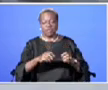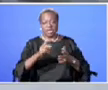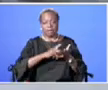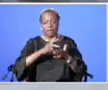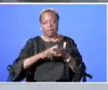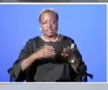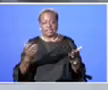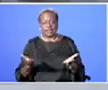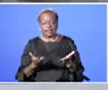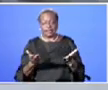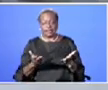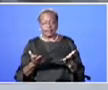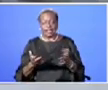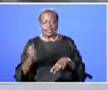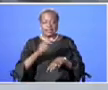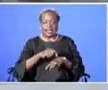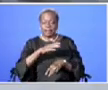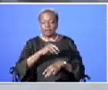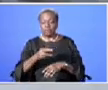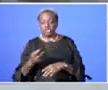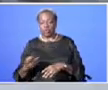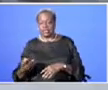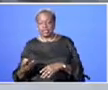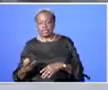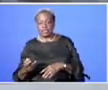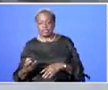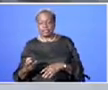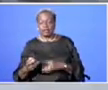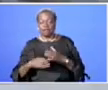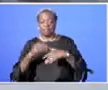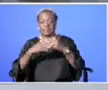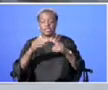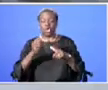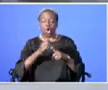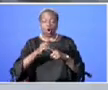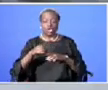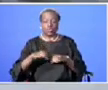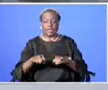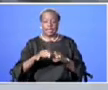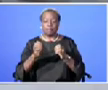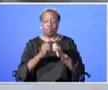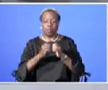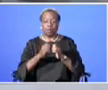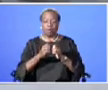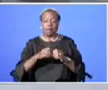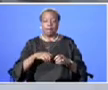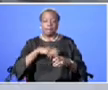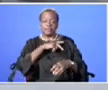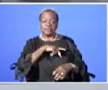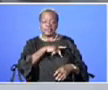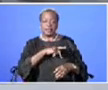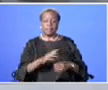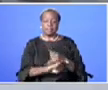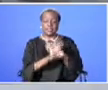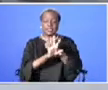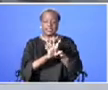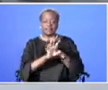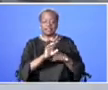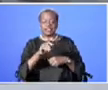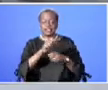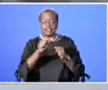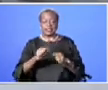and resources in building out infrastructure, or do we get more personal protective equipment? Do we get more masks? Do we